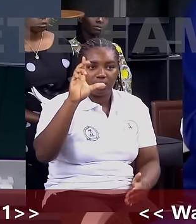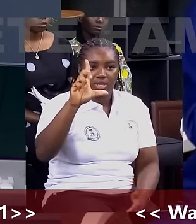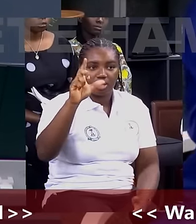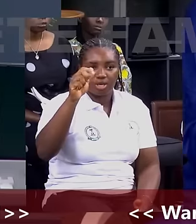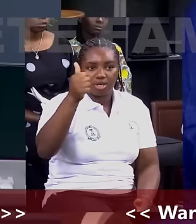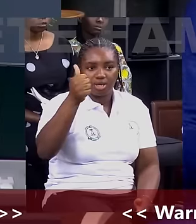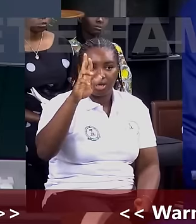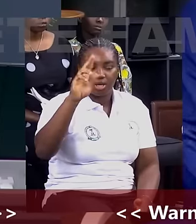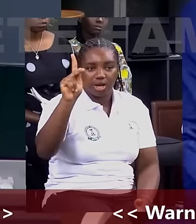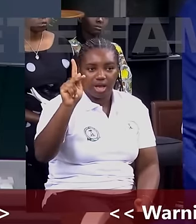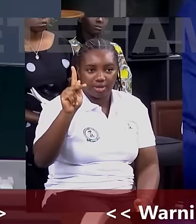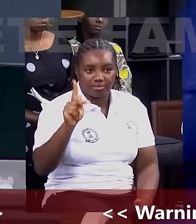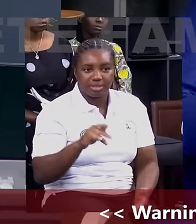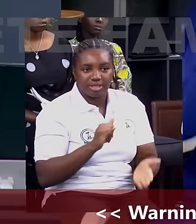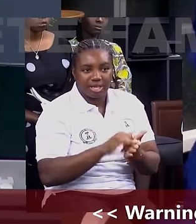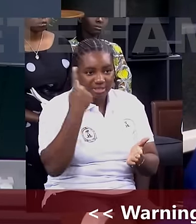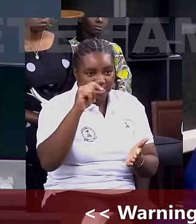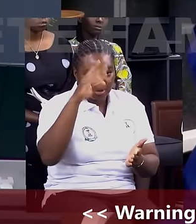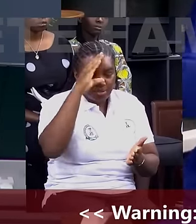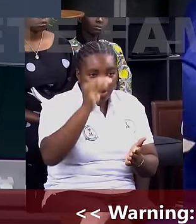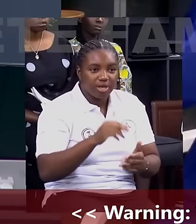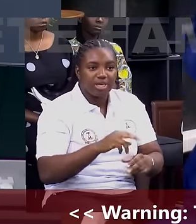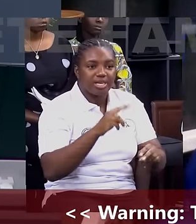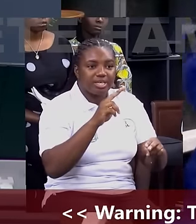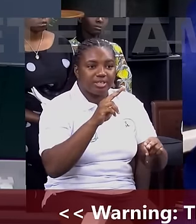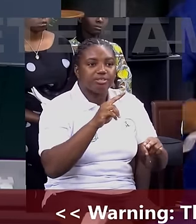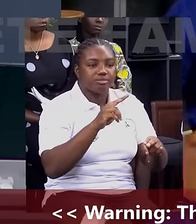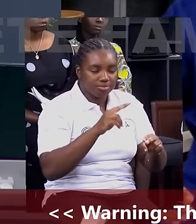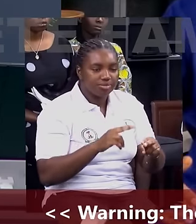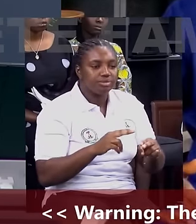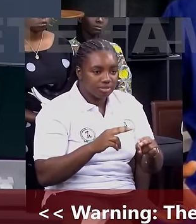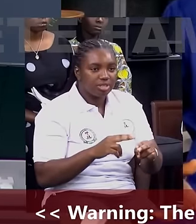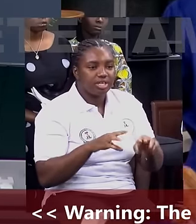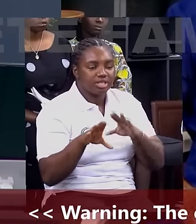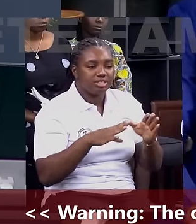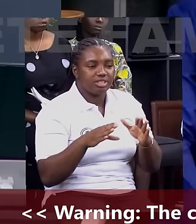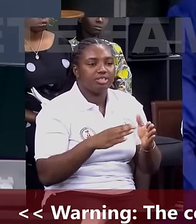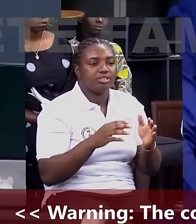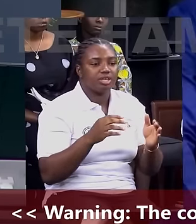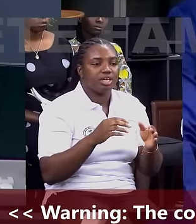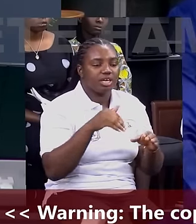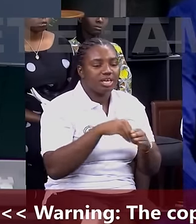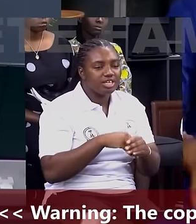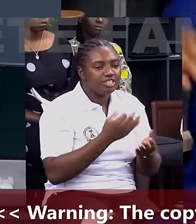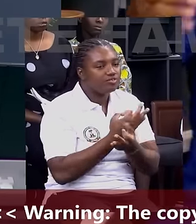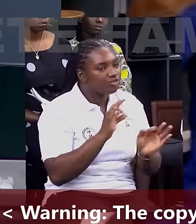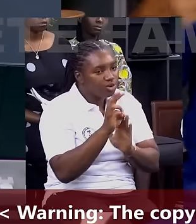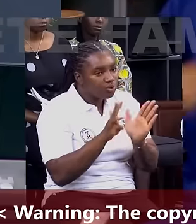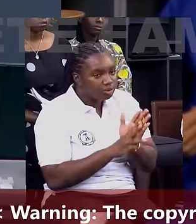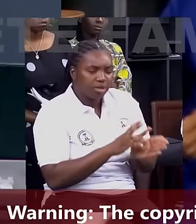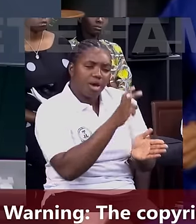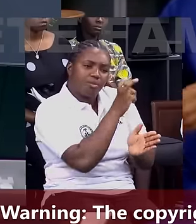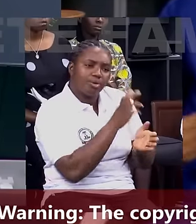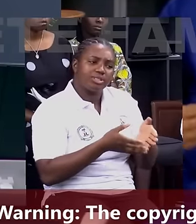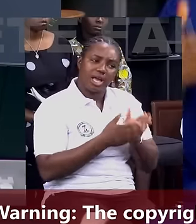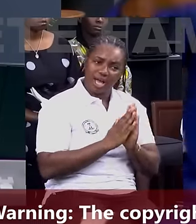did it in his own free will. He was just sitting across the counter and he gave all the information to the court clerk. So when police also